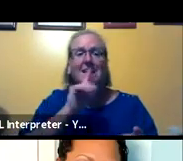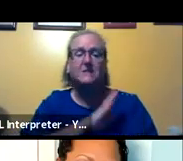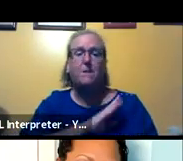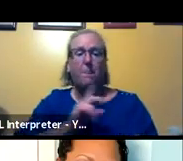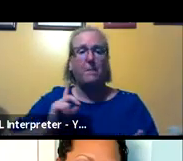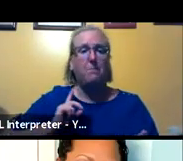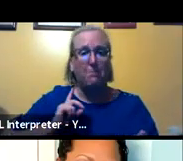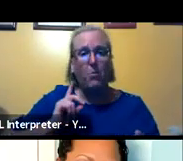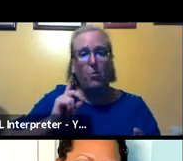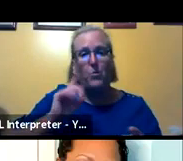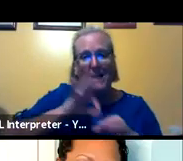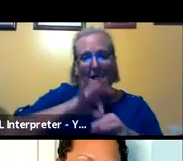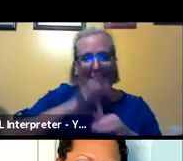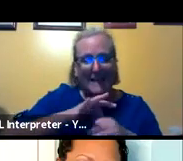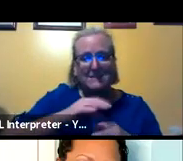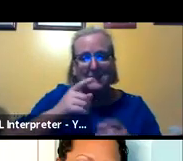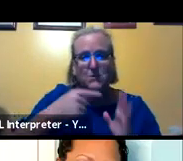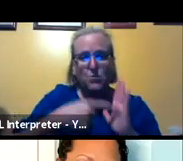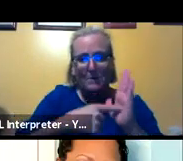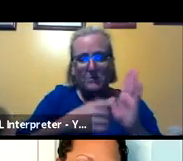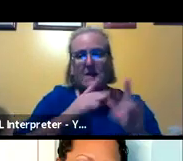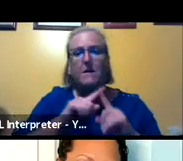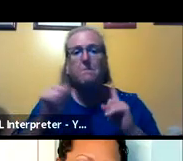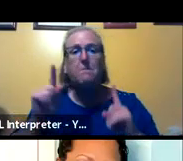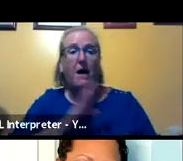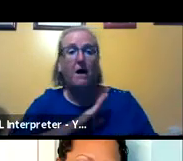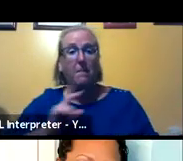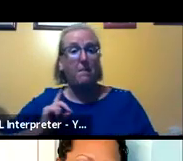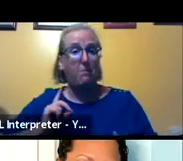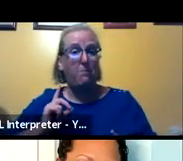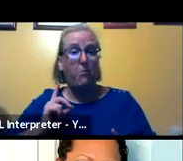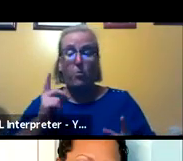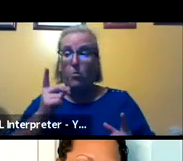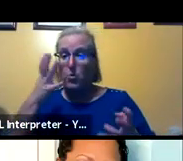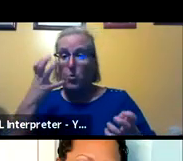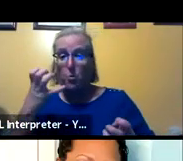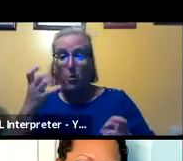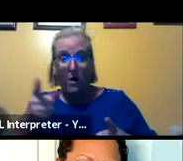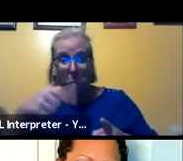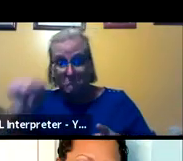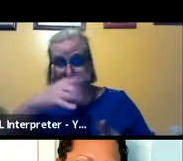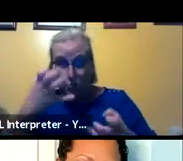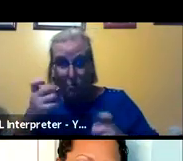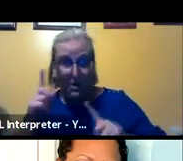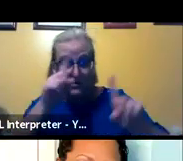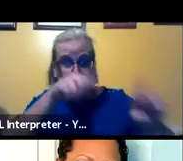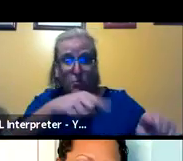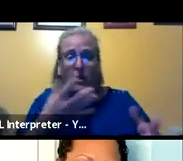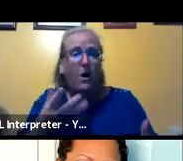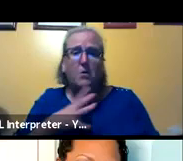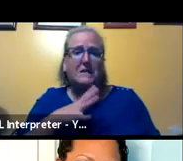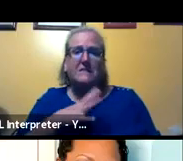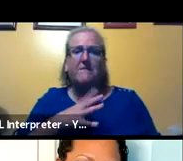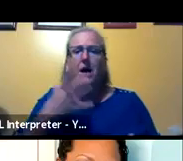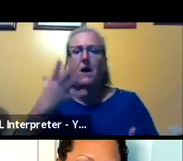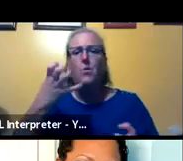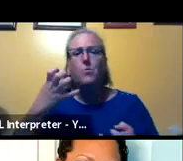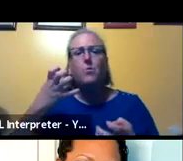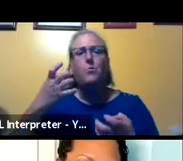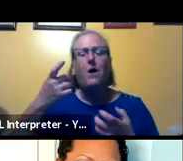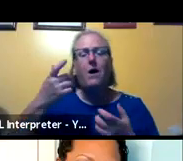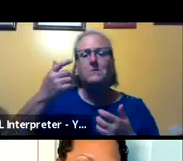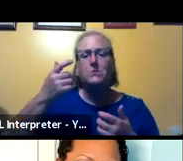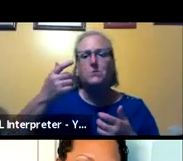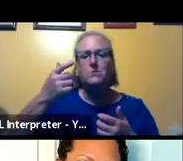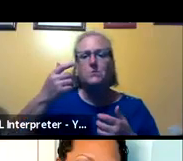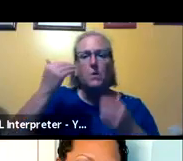representative on the committee, any board members that want to attend can do that. And the plan is the postings in the future will notice that there could